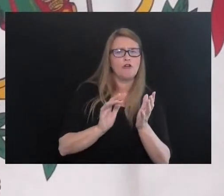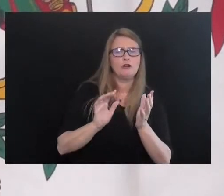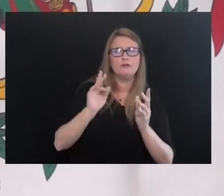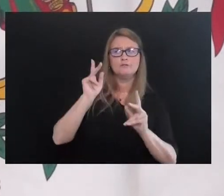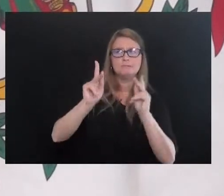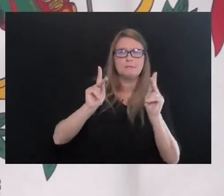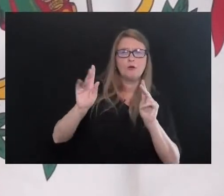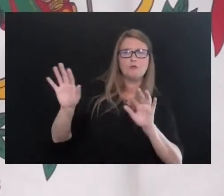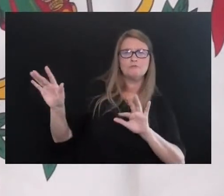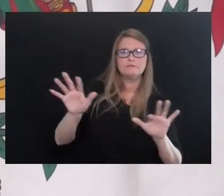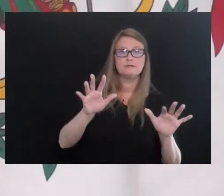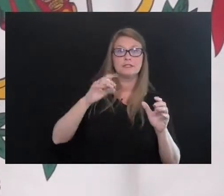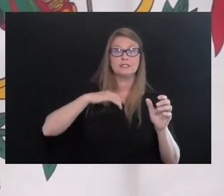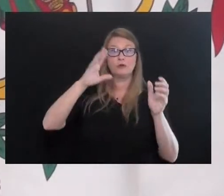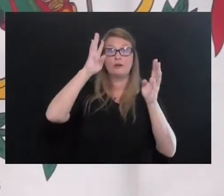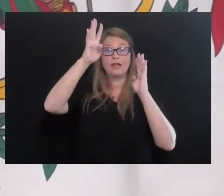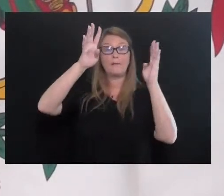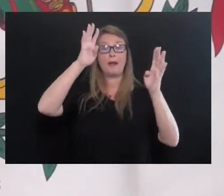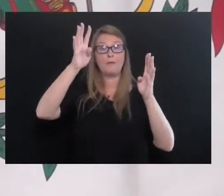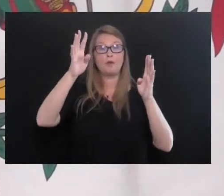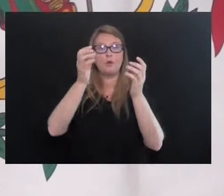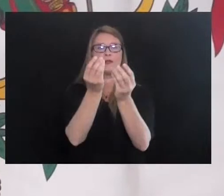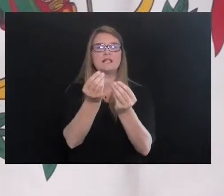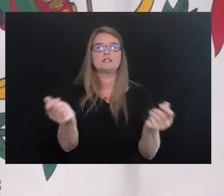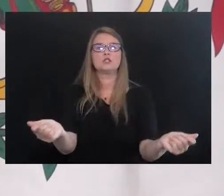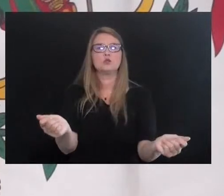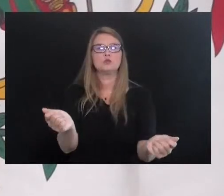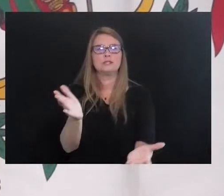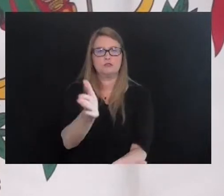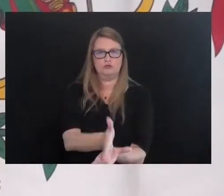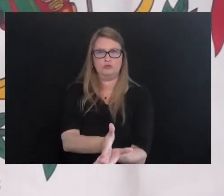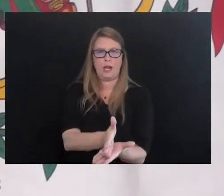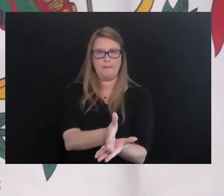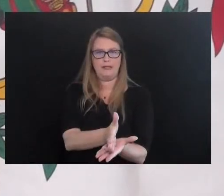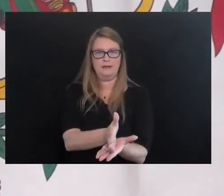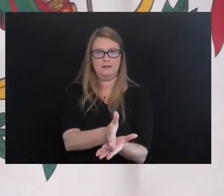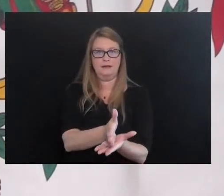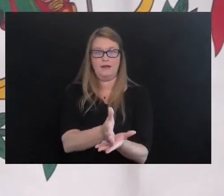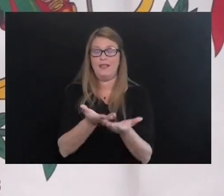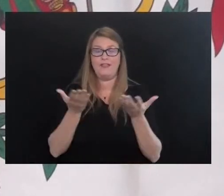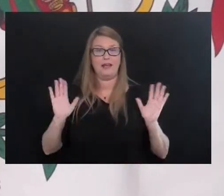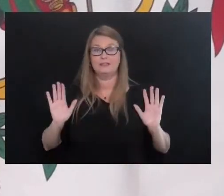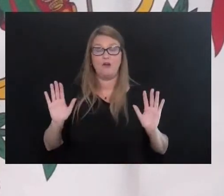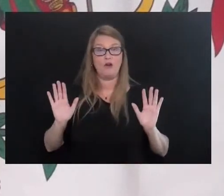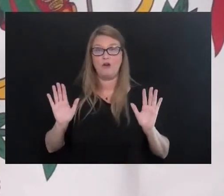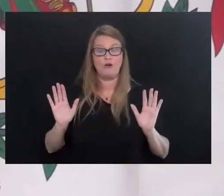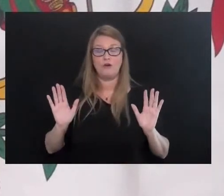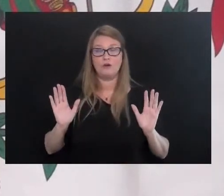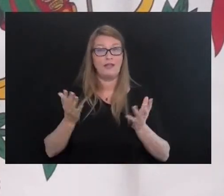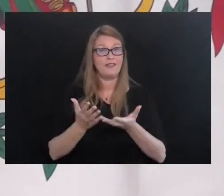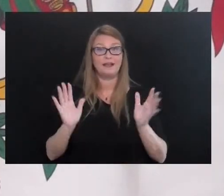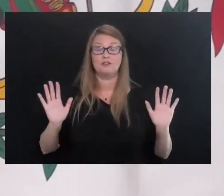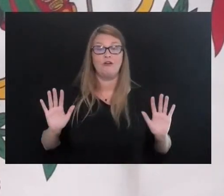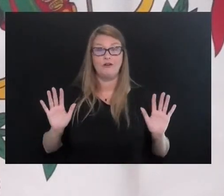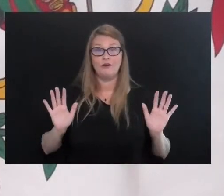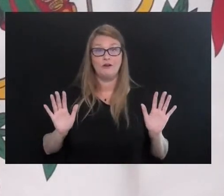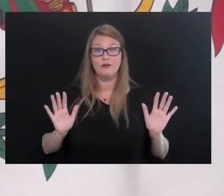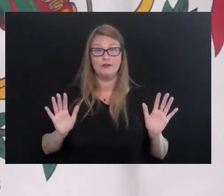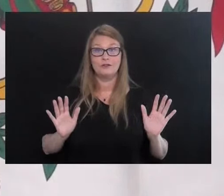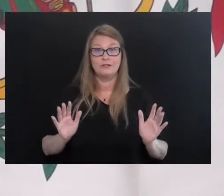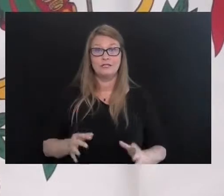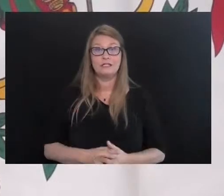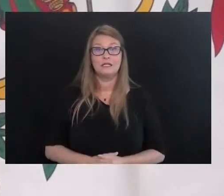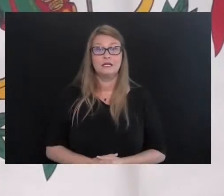come up with an absolute solution to stop this. That's all they are. That's all they are.